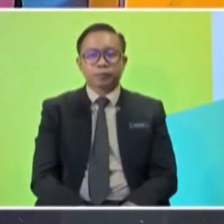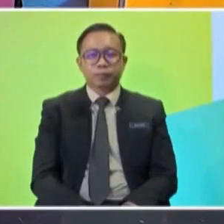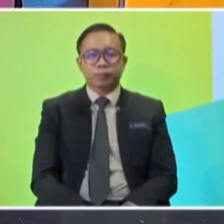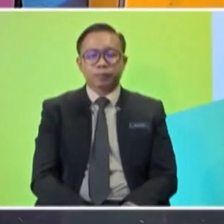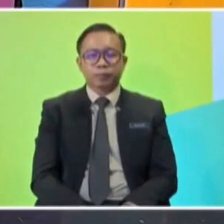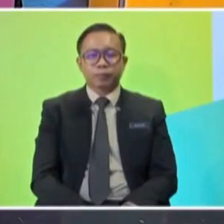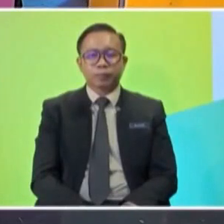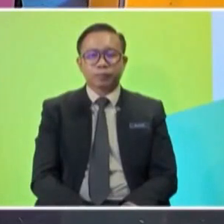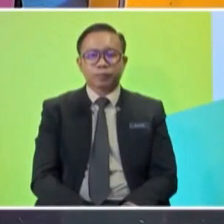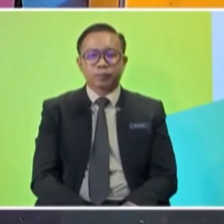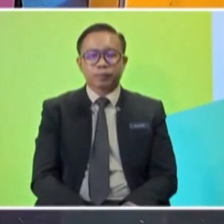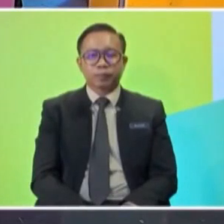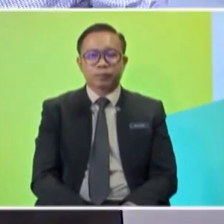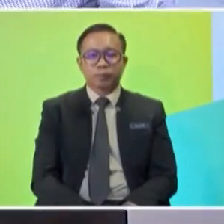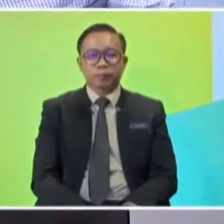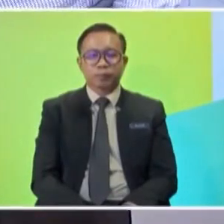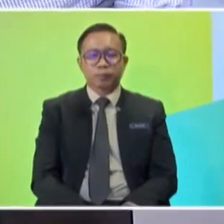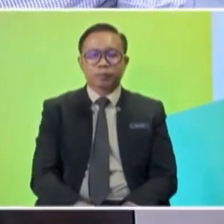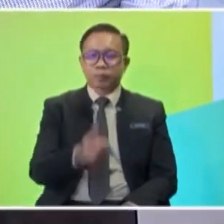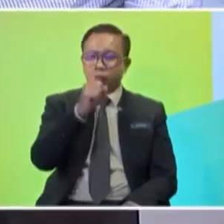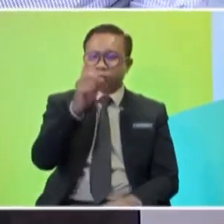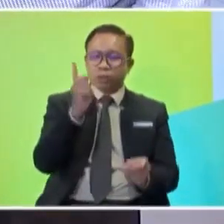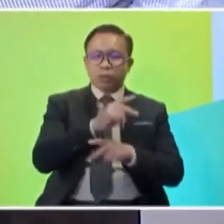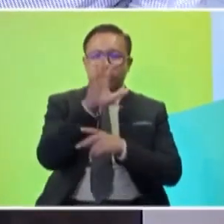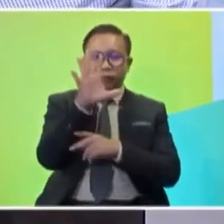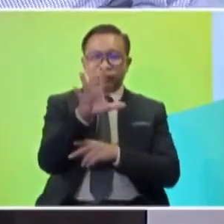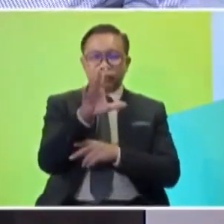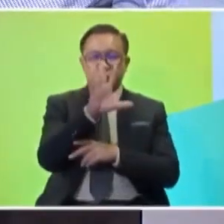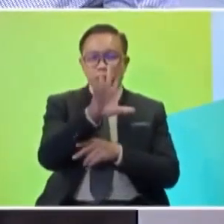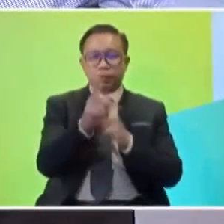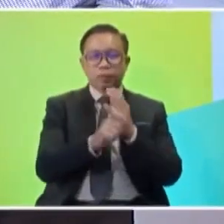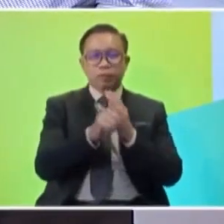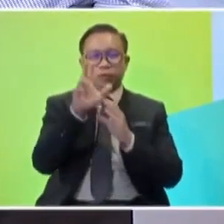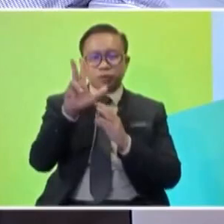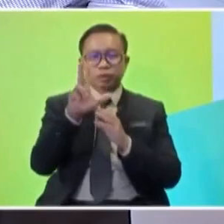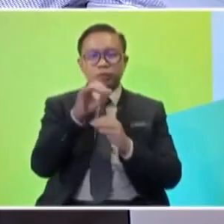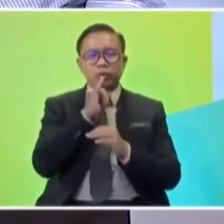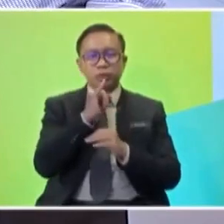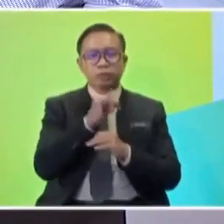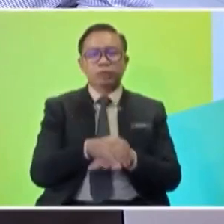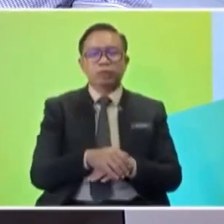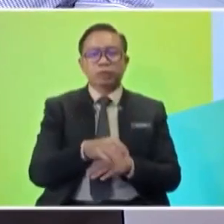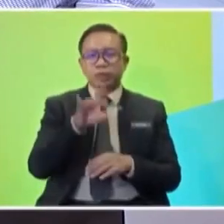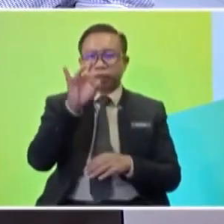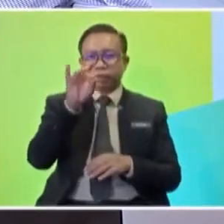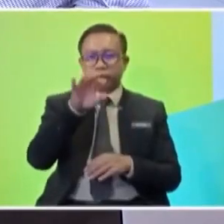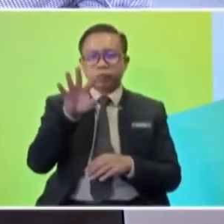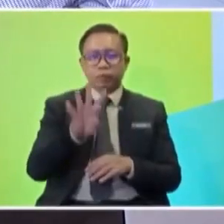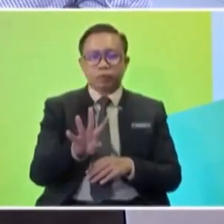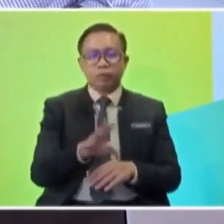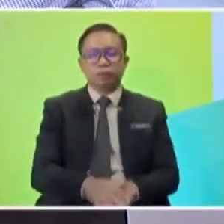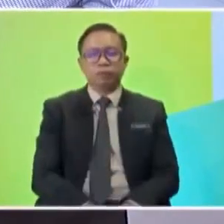8. So 1 times 5 is 5 plus 3 is 8. So 8 over